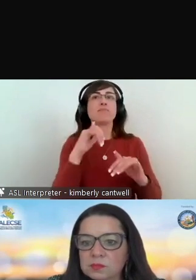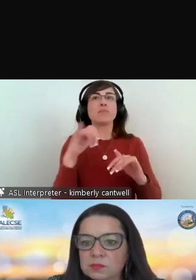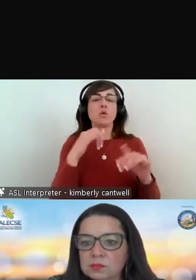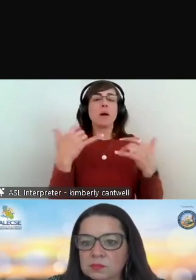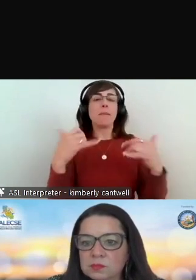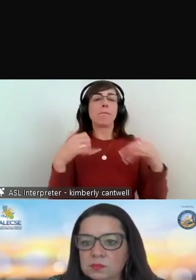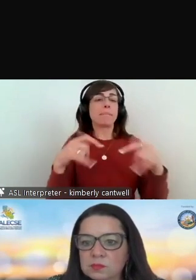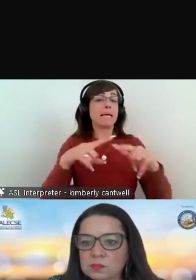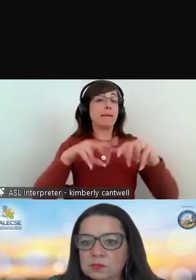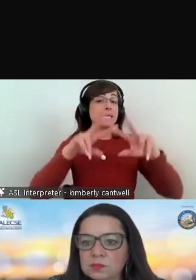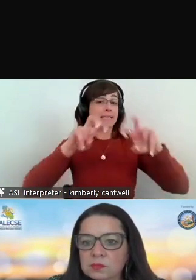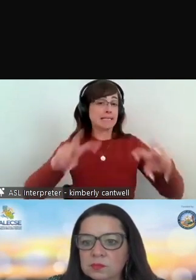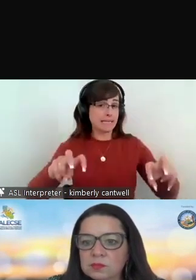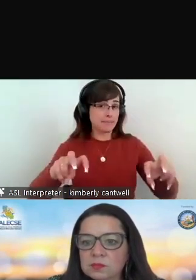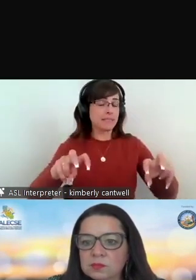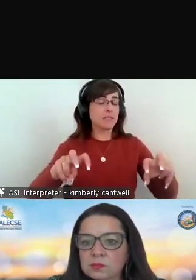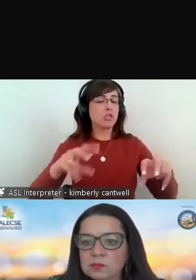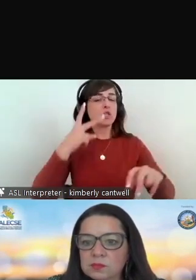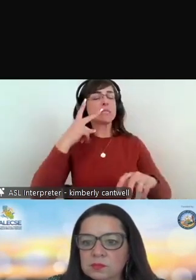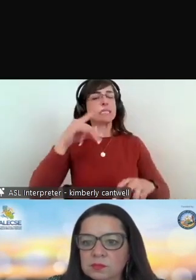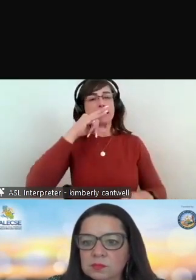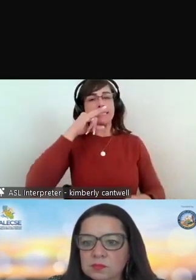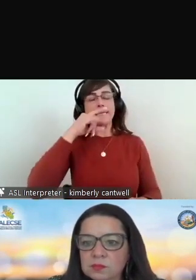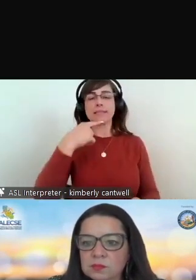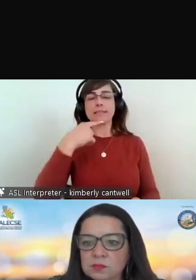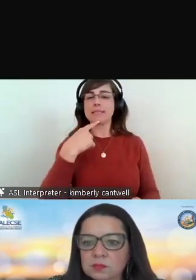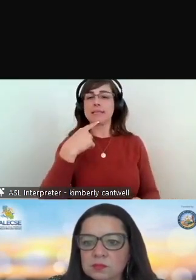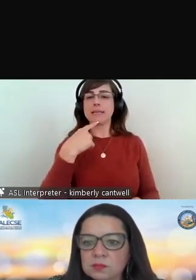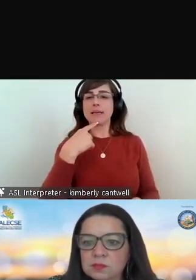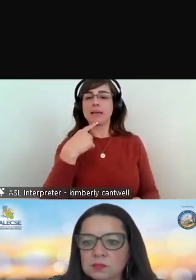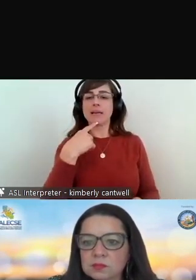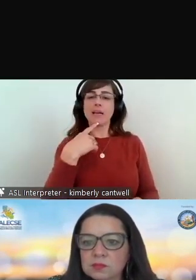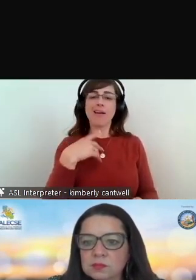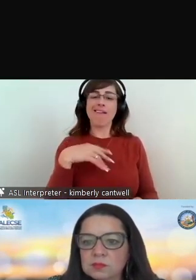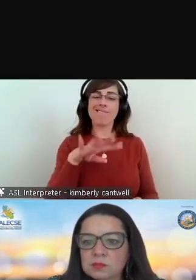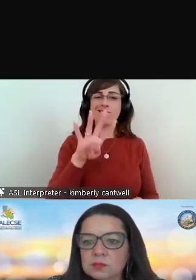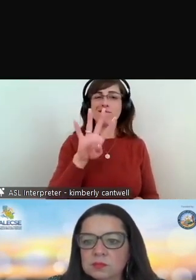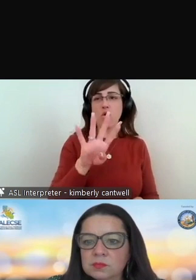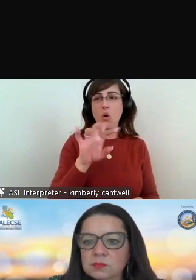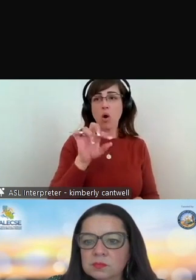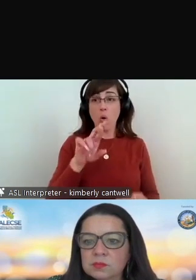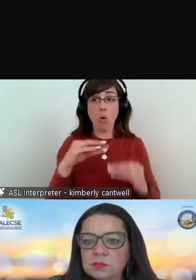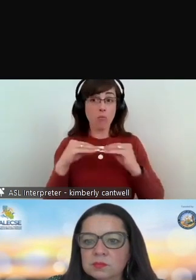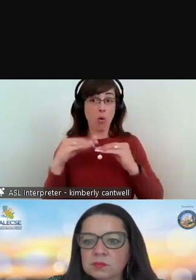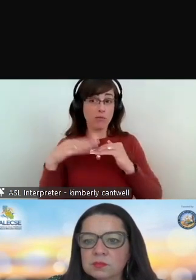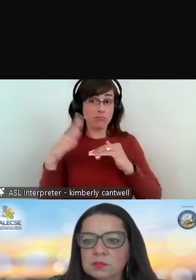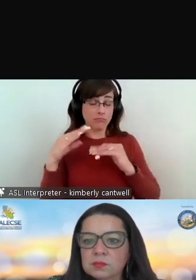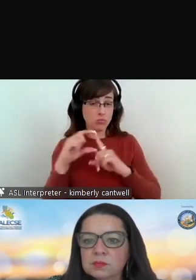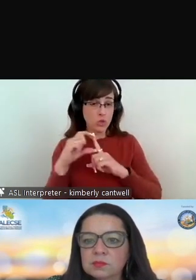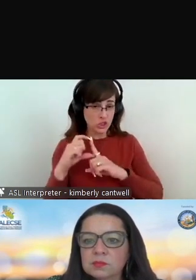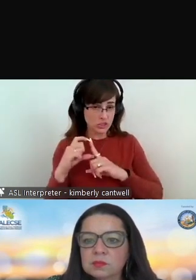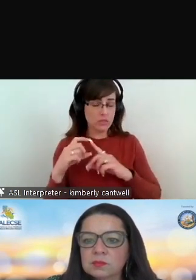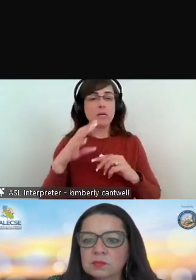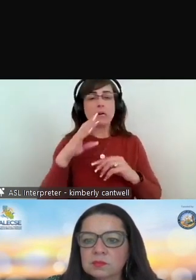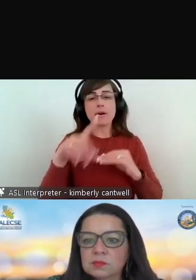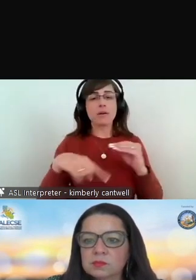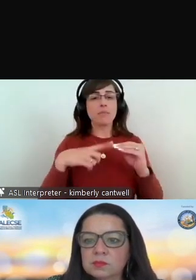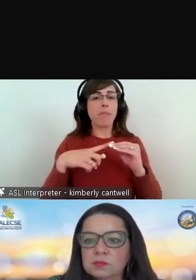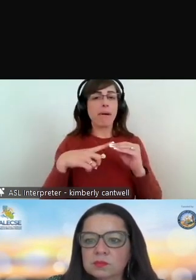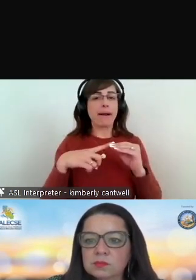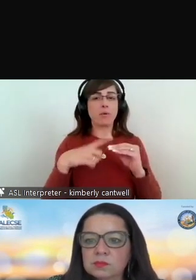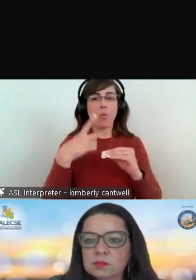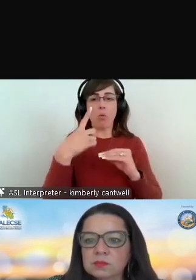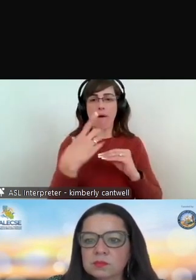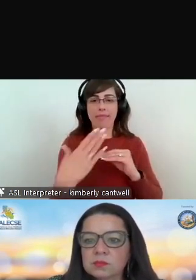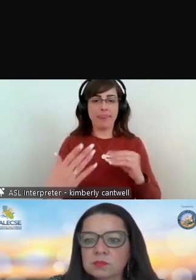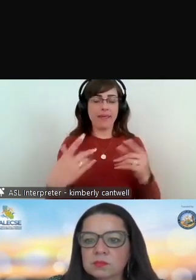play-based assessment, you'll see kids saying 4 or more words. They'll talk about at least one